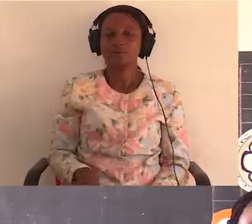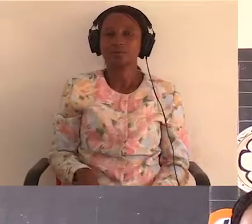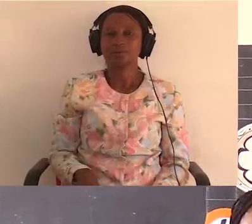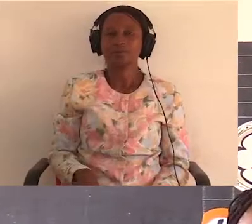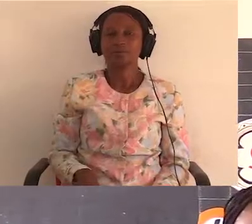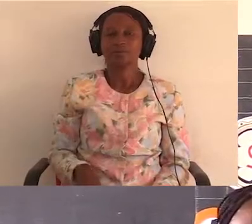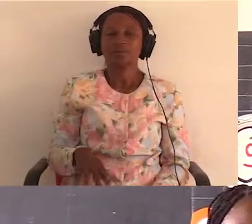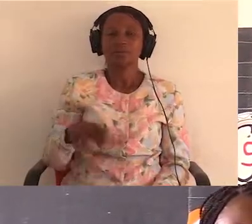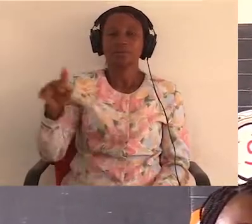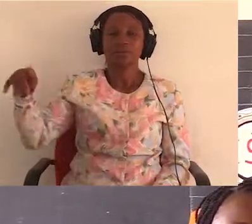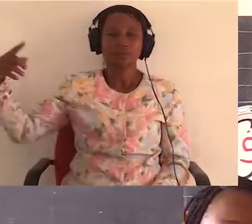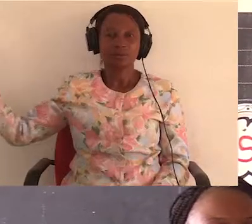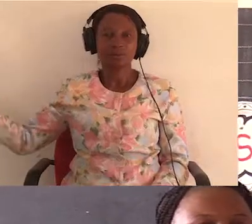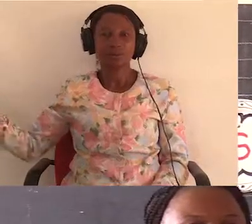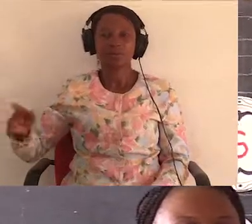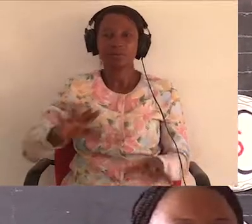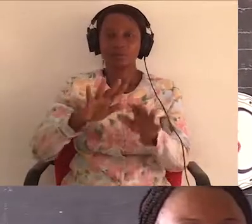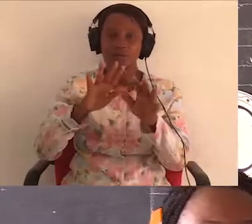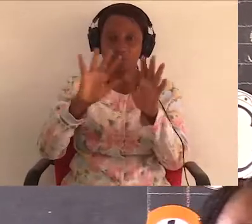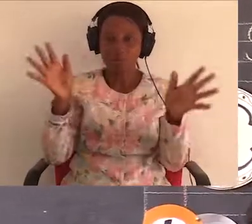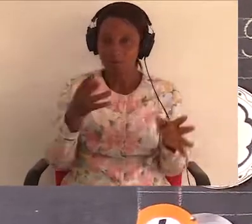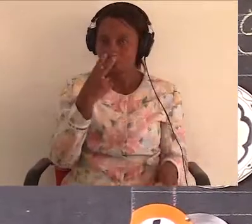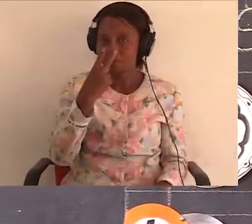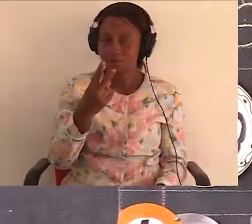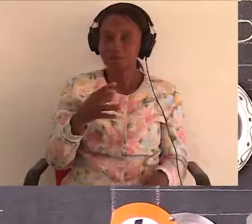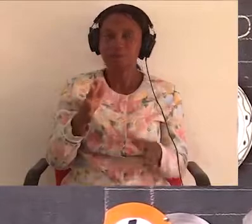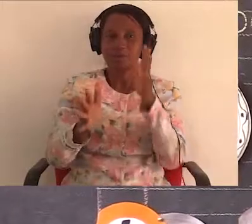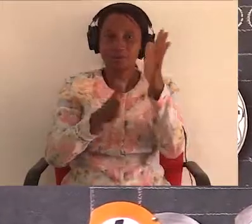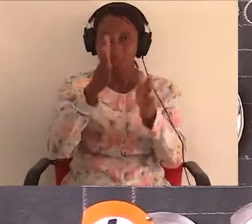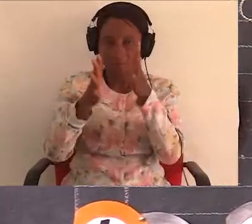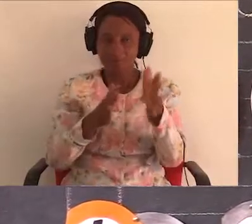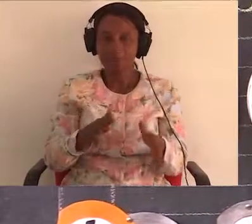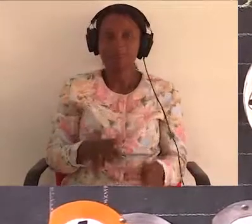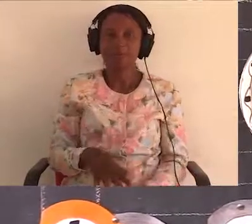That's the sound. Can you all say it? Say the sound.